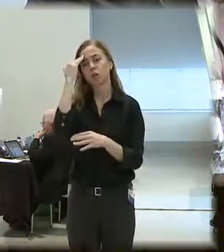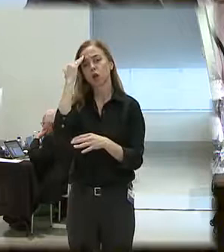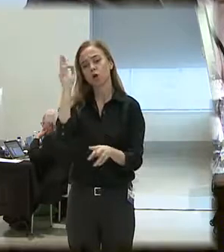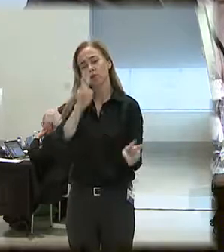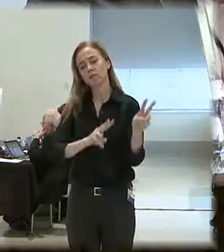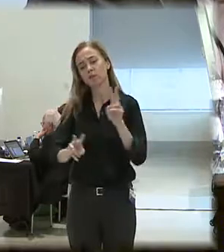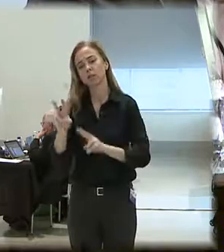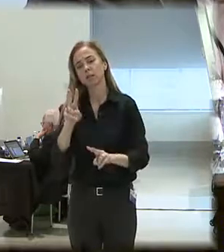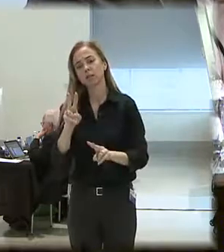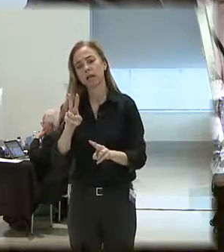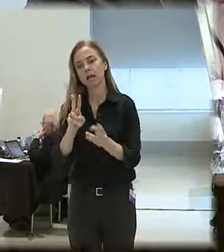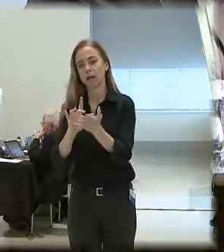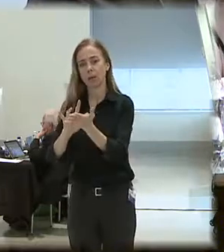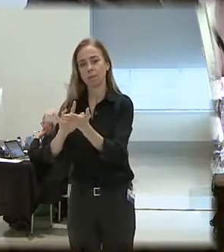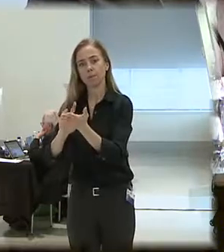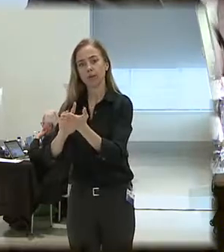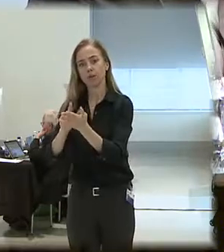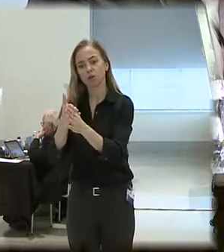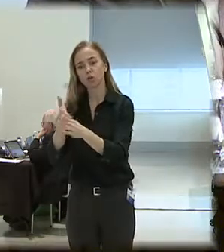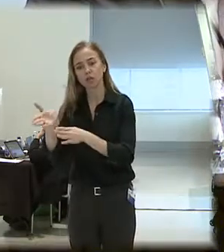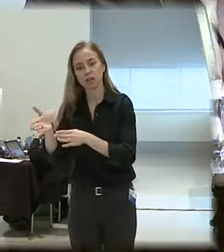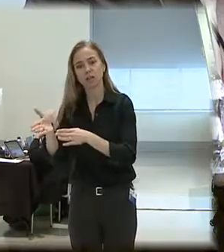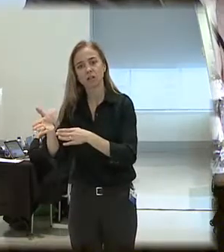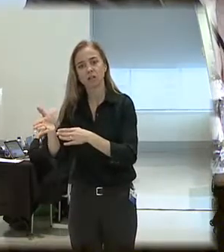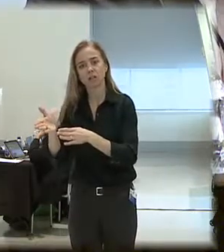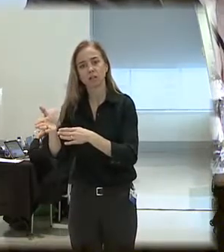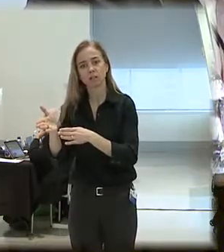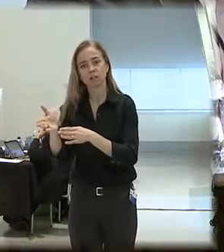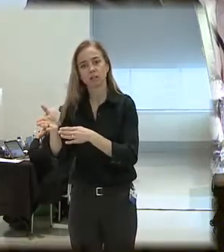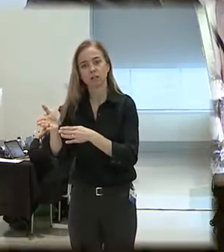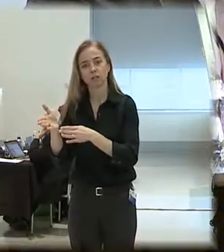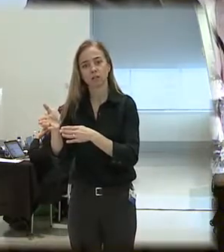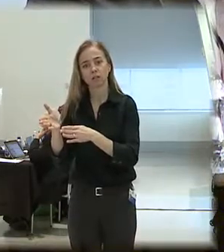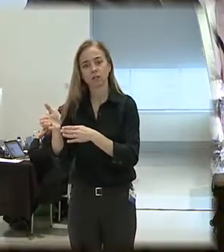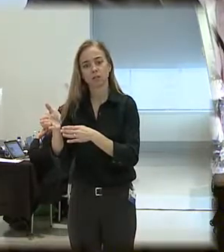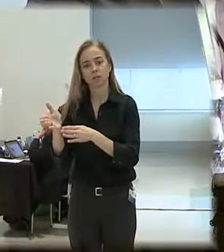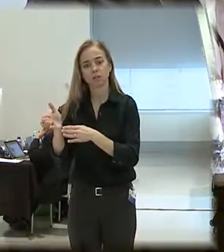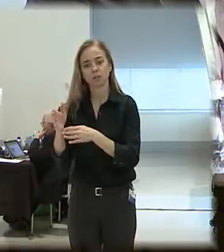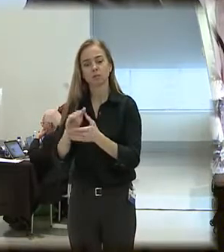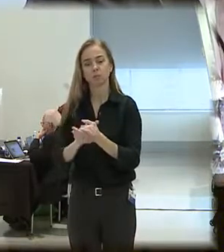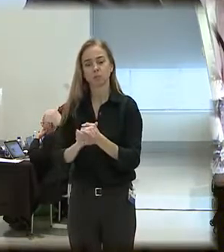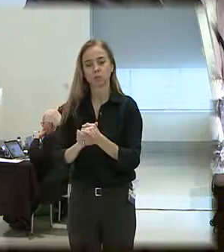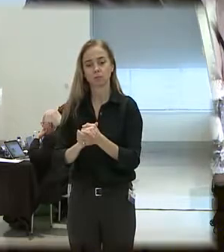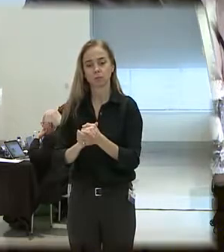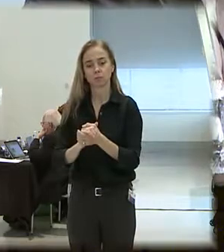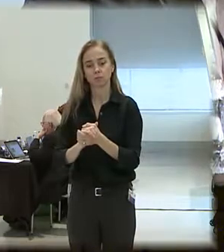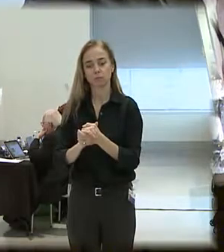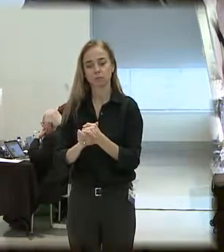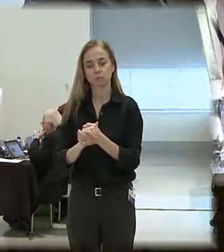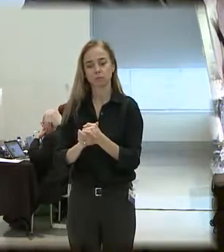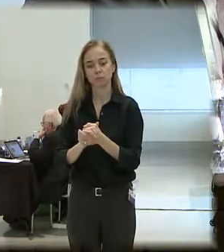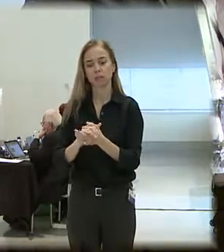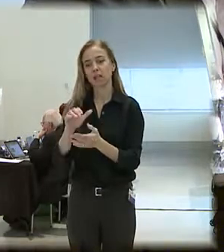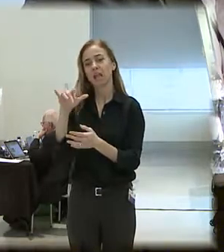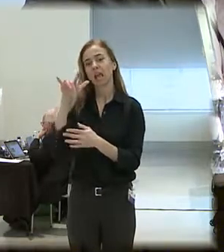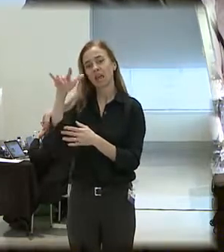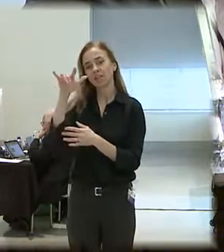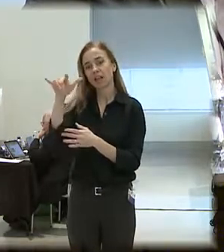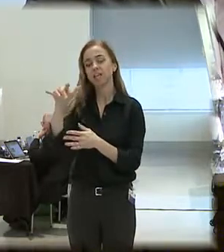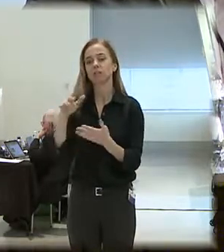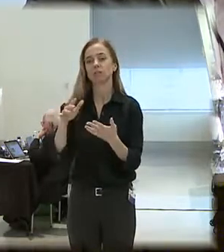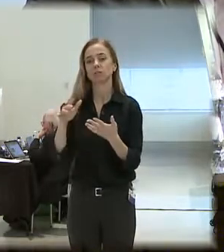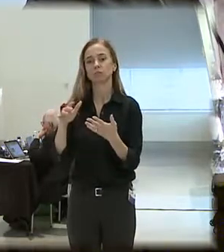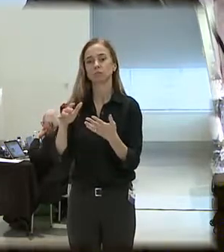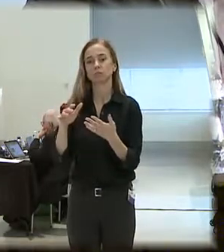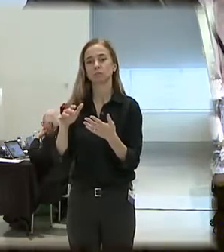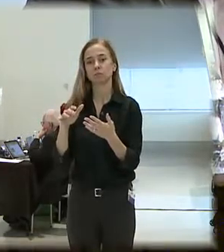looked at, in the medical field, you know, they do sentinel event reviews. In aviation,